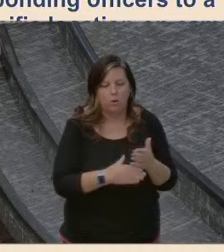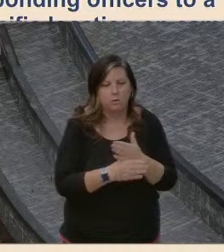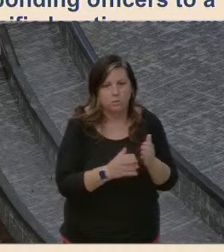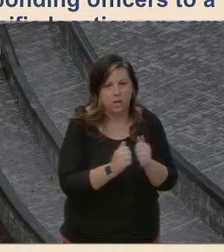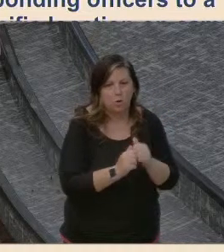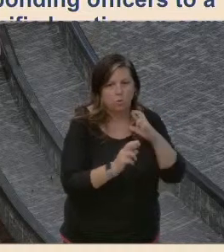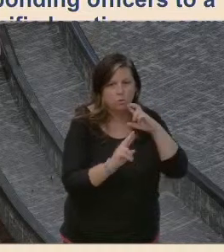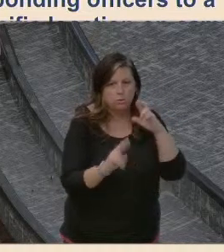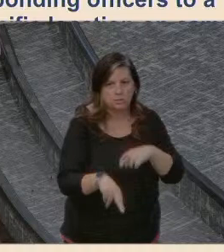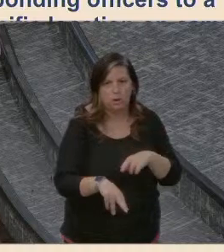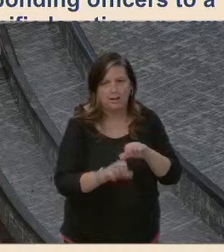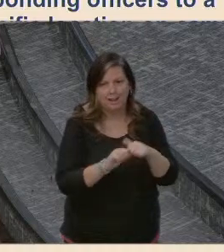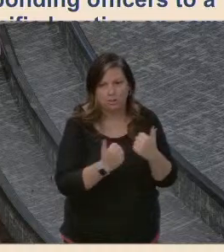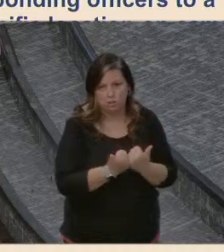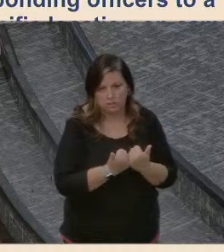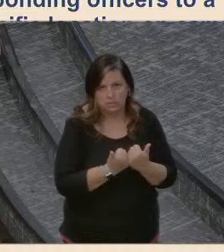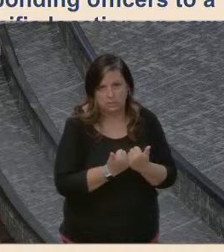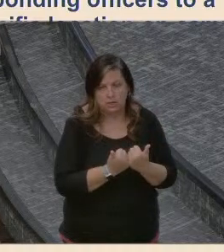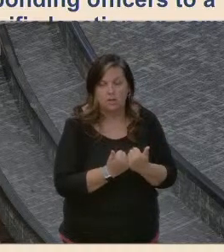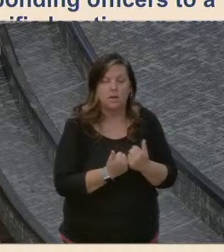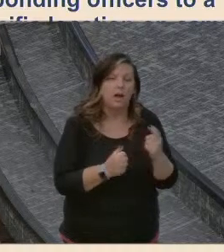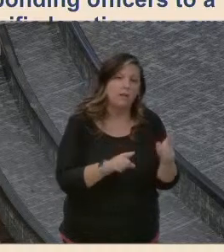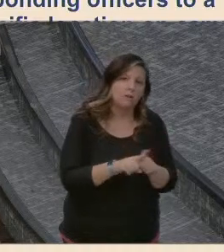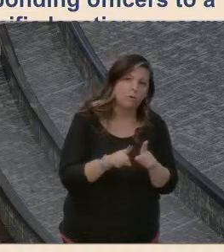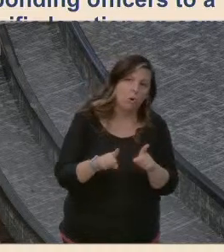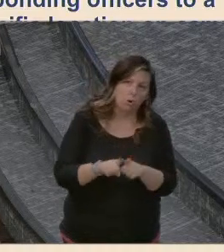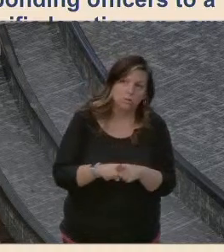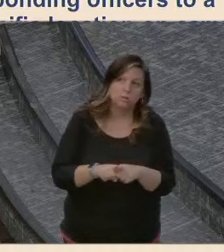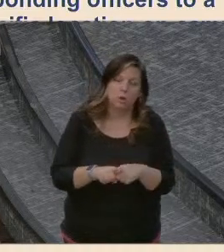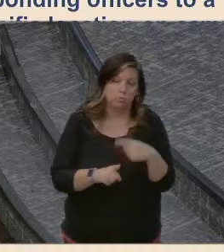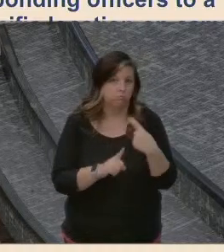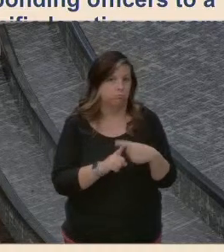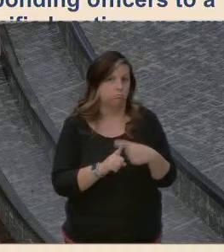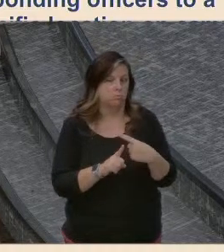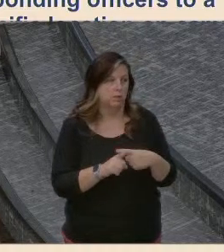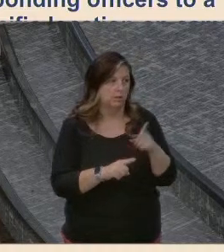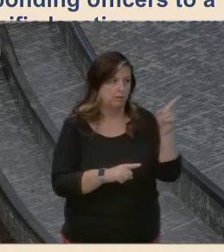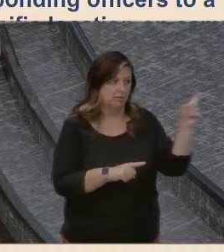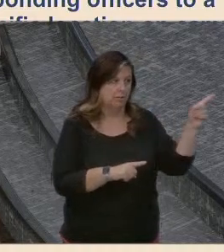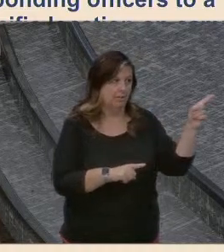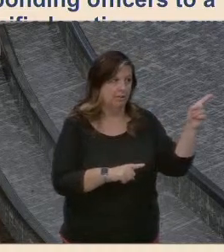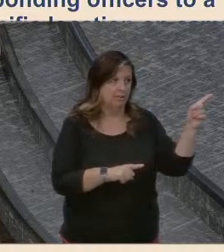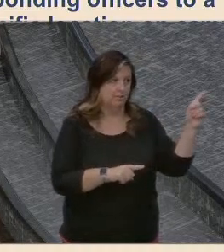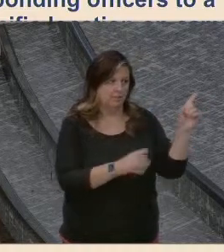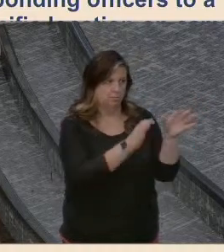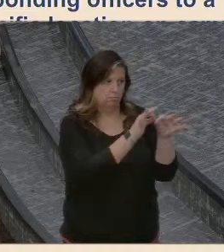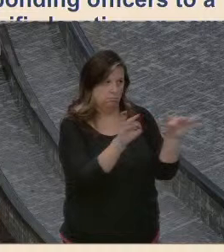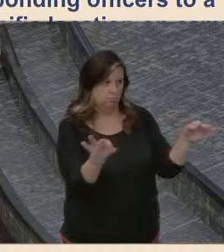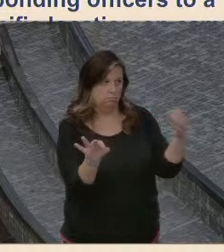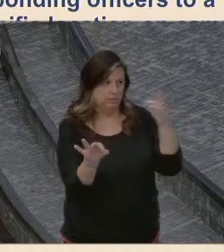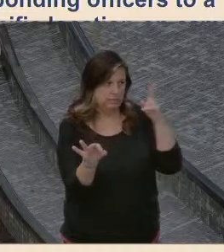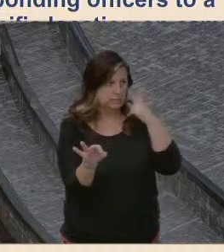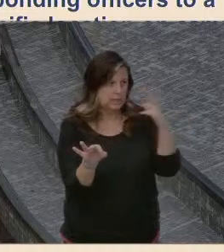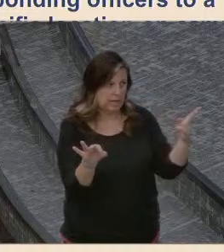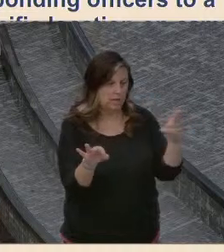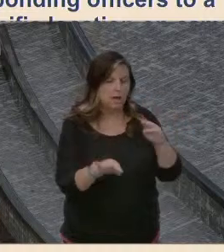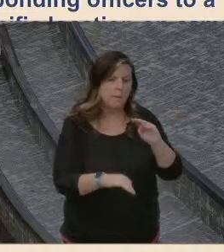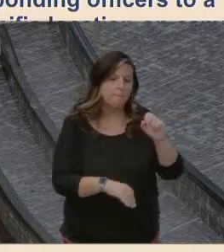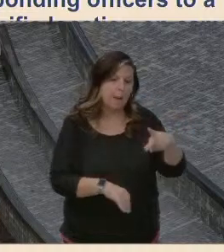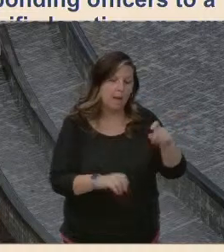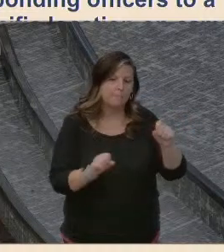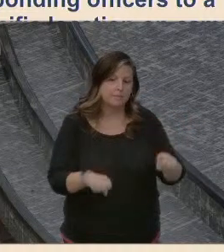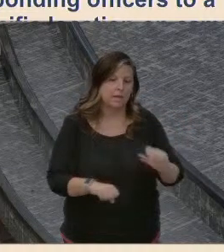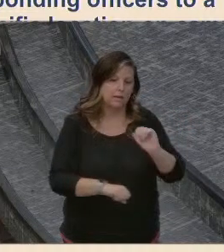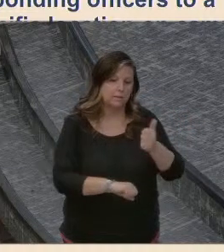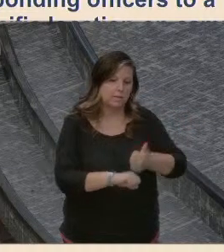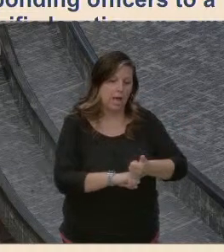agencies. And so the other good thing about this actually, it's written up there, but I didn't say it, is that these maps can establish